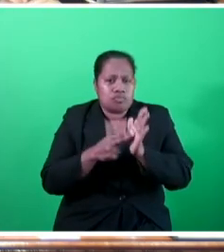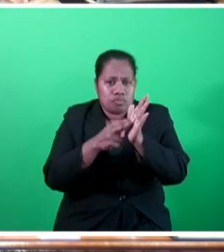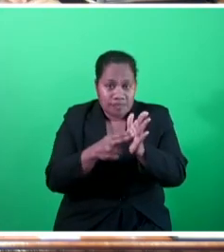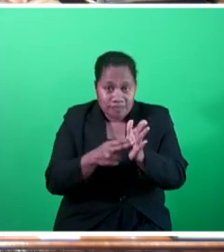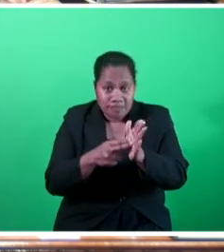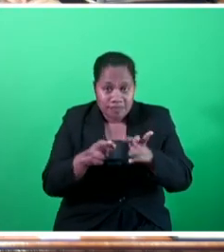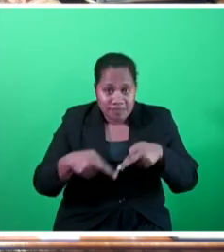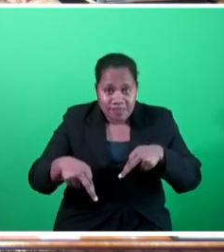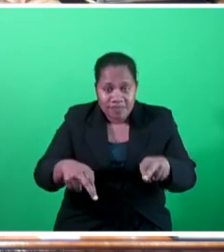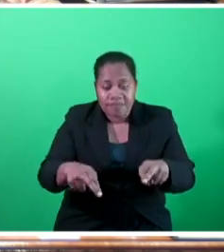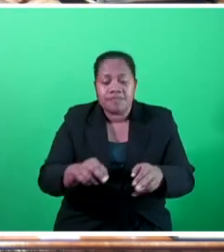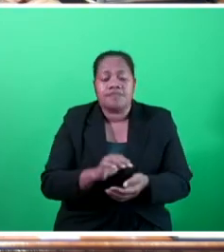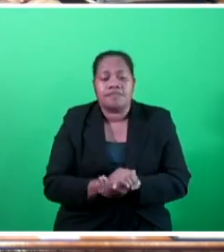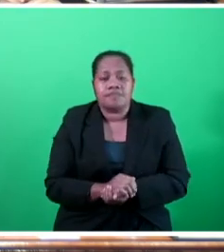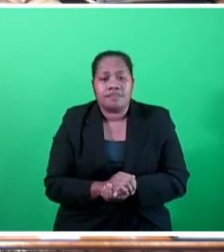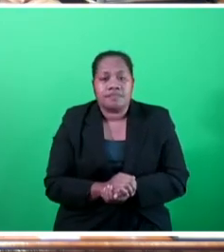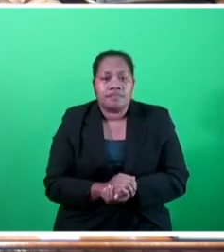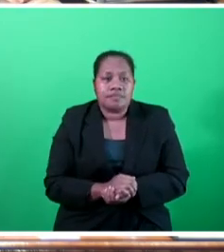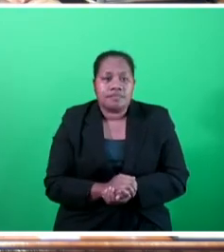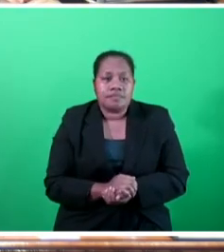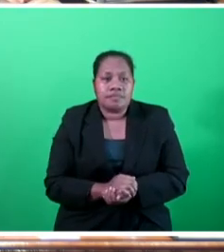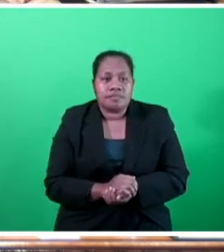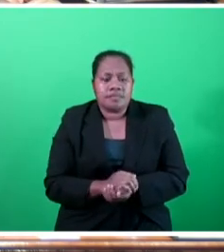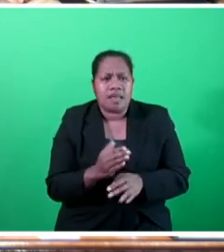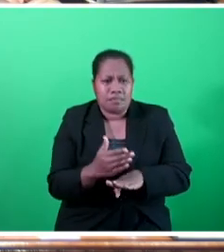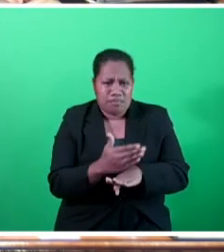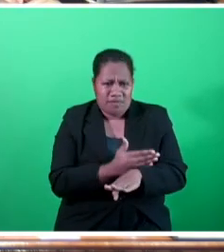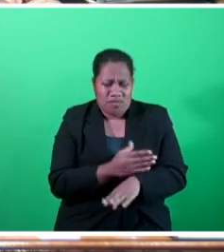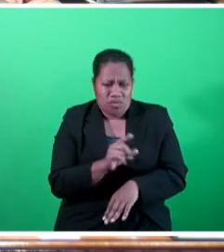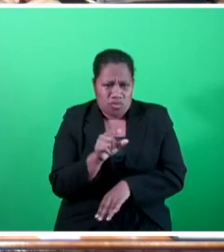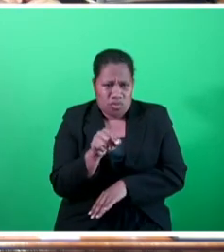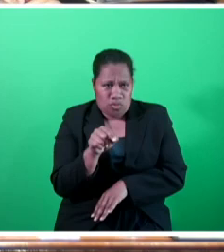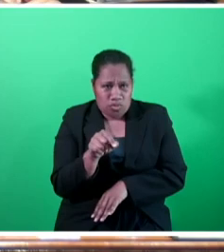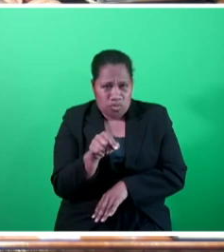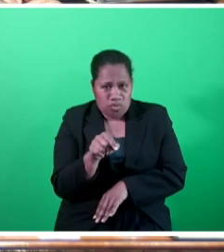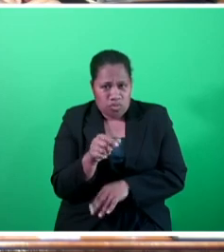potential. Now, Mr. Speaker, sir, before I do that,